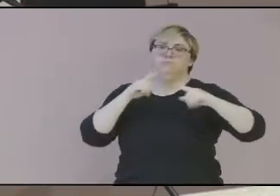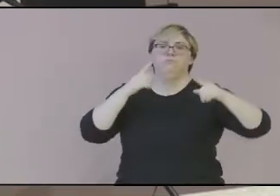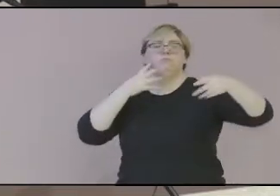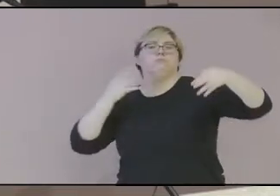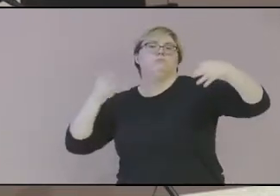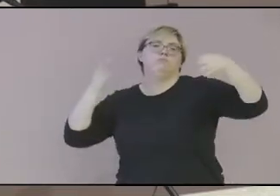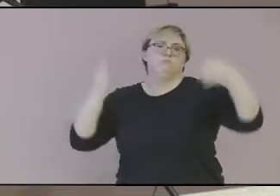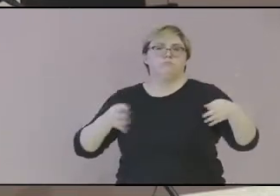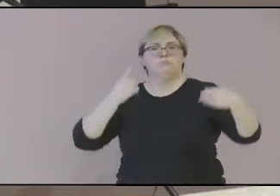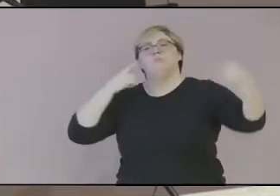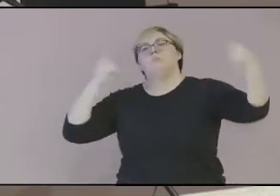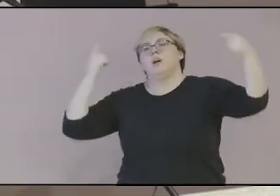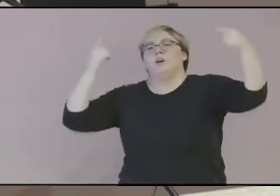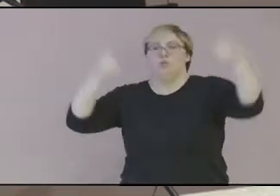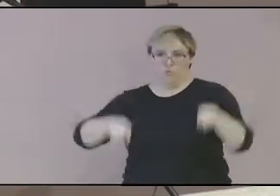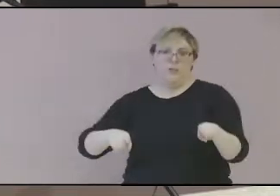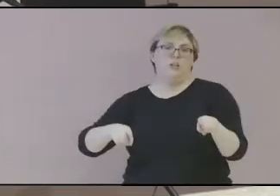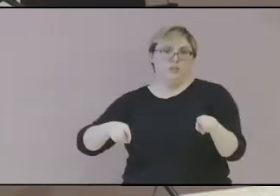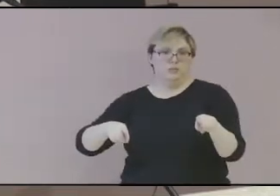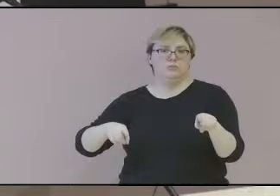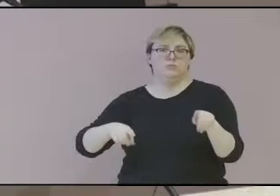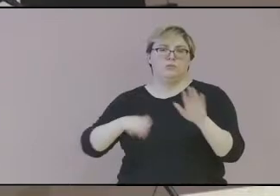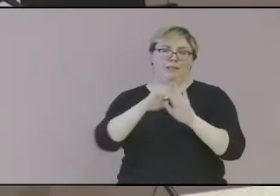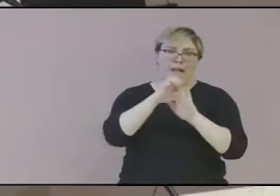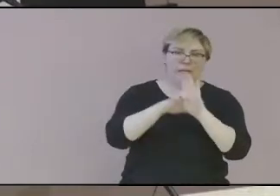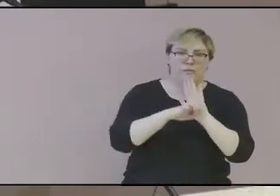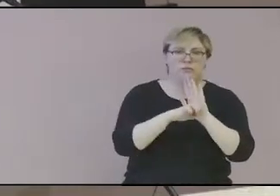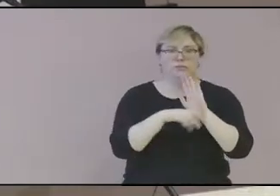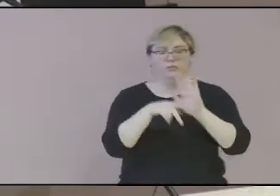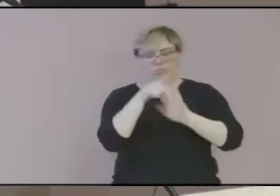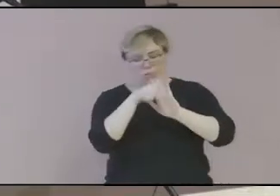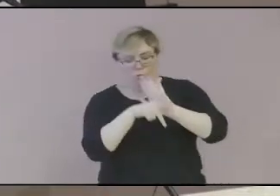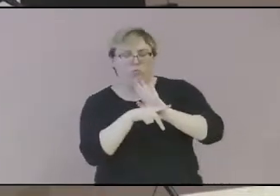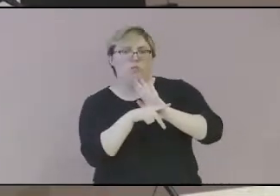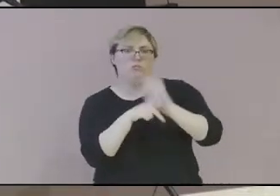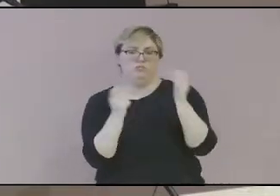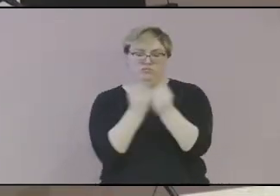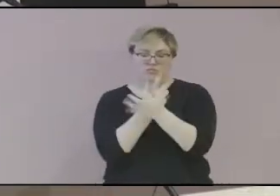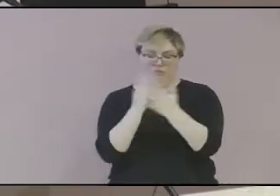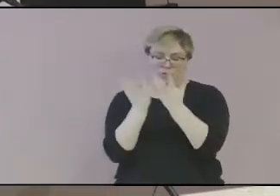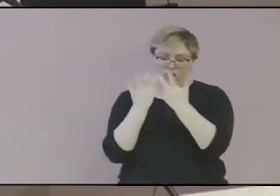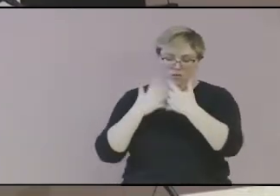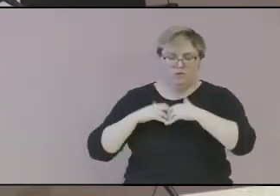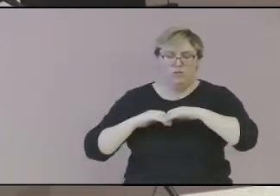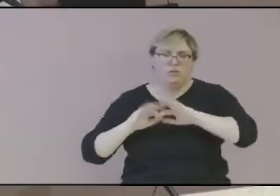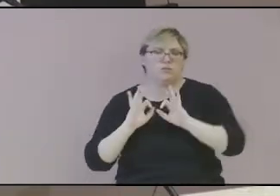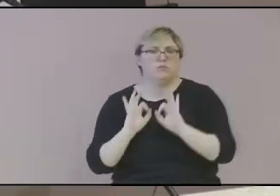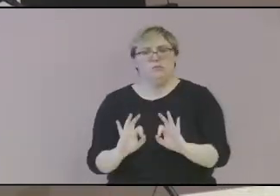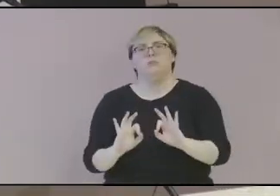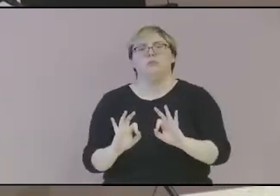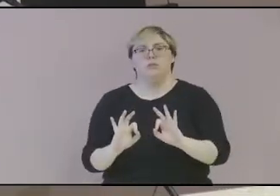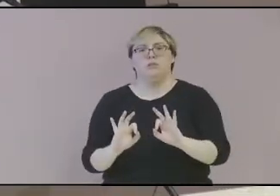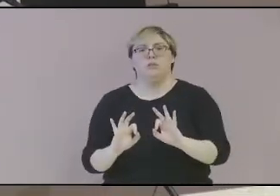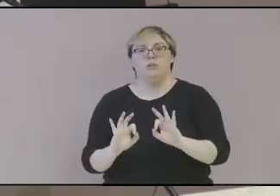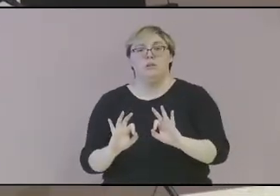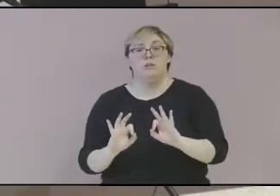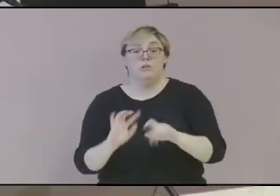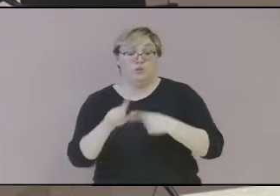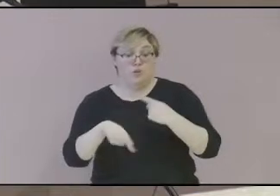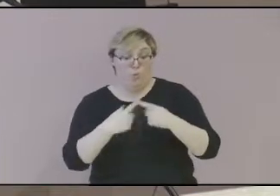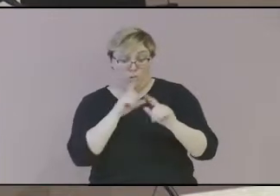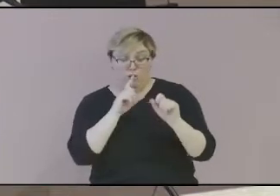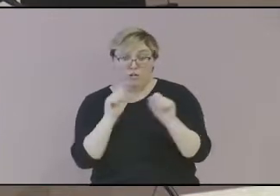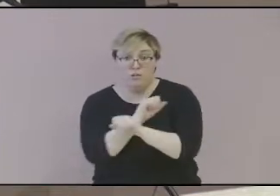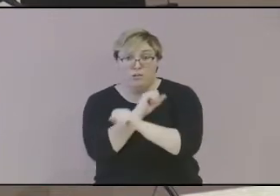ethical principles on which the guidelines are based. So Cuomo's disavowal of these guidelines at the very moment of an emergency